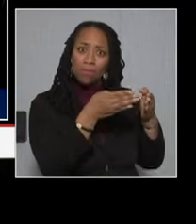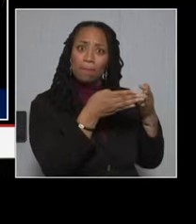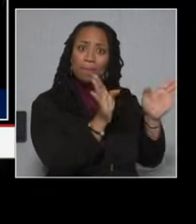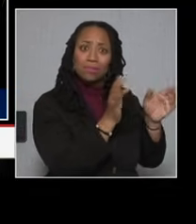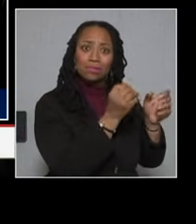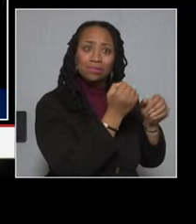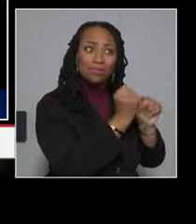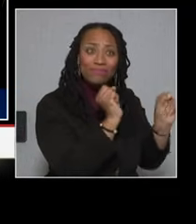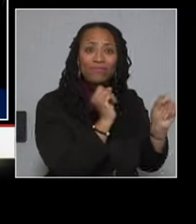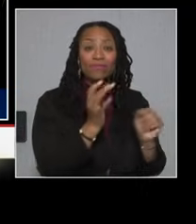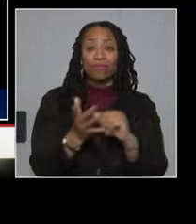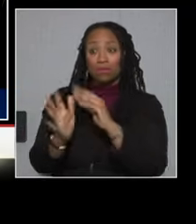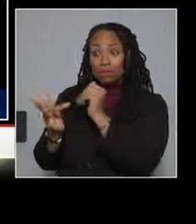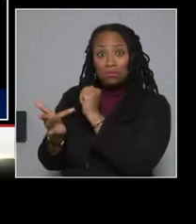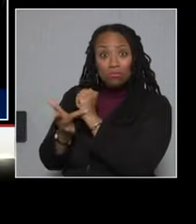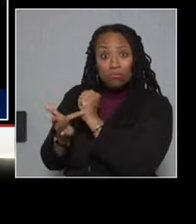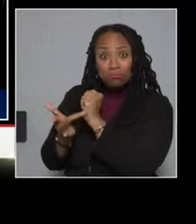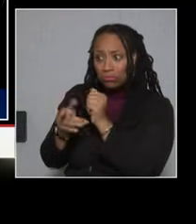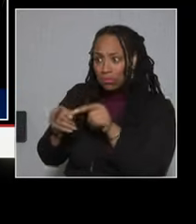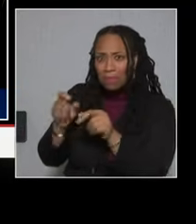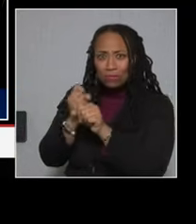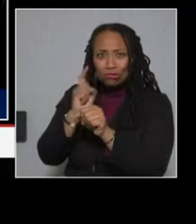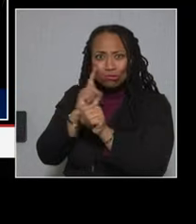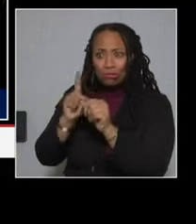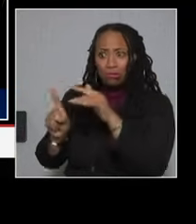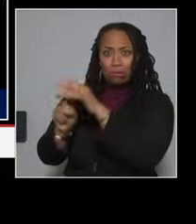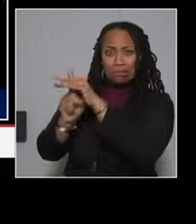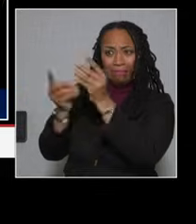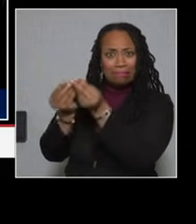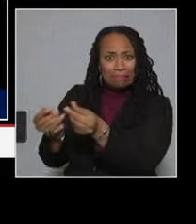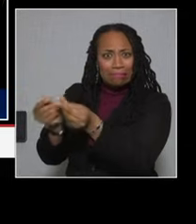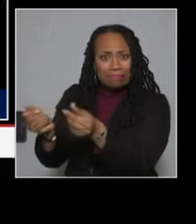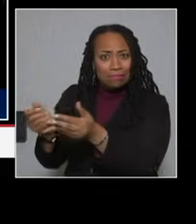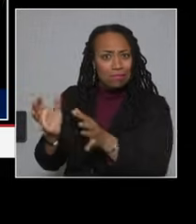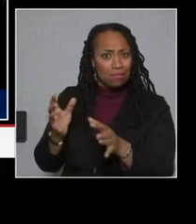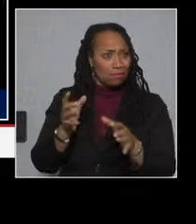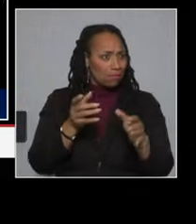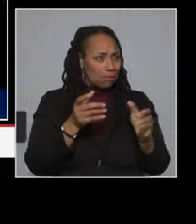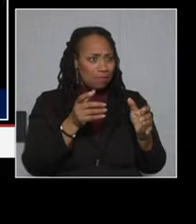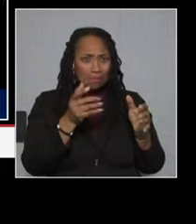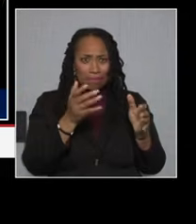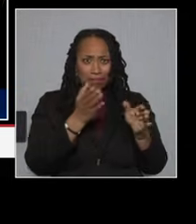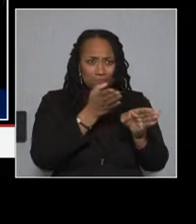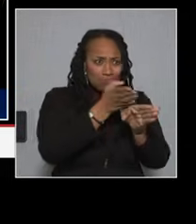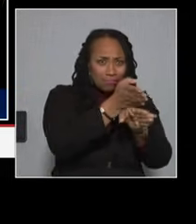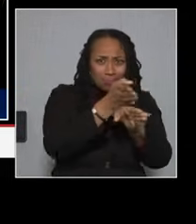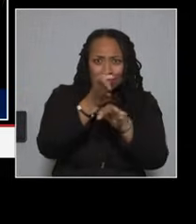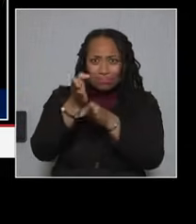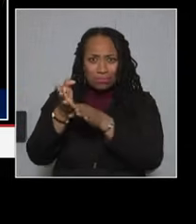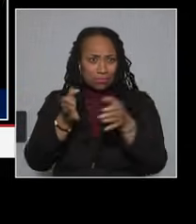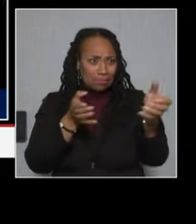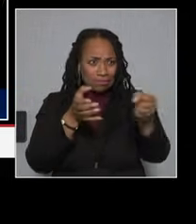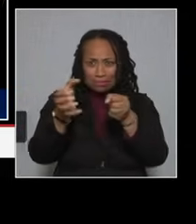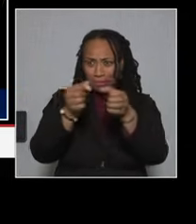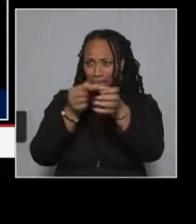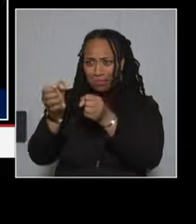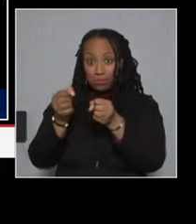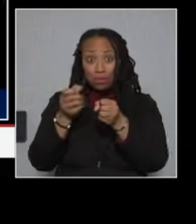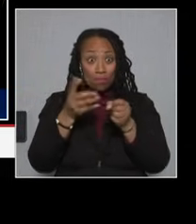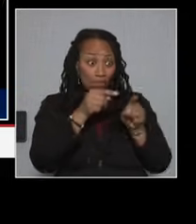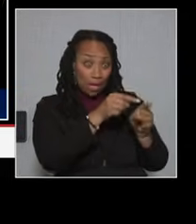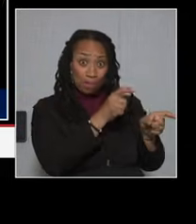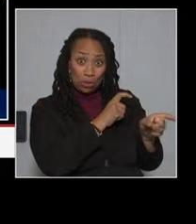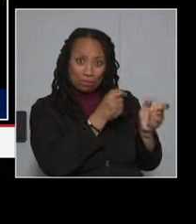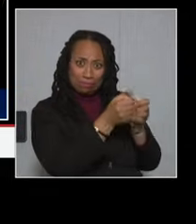us always talk about recruiting, but we know that the way that we can make and ensure that our teams are most effective is by investing in our people and